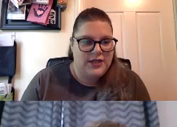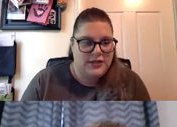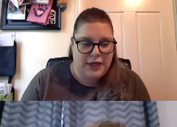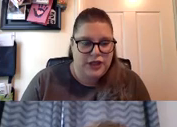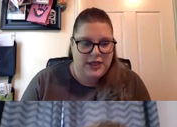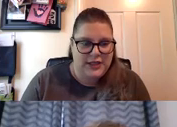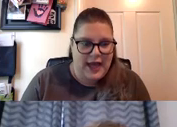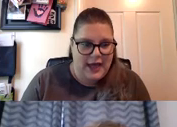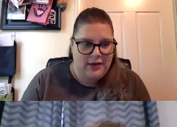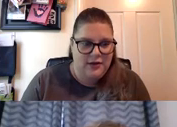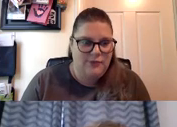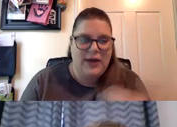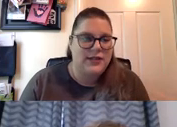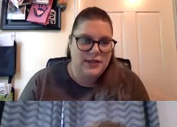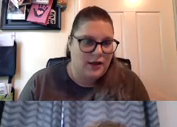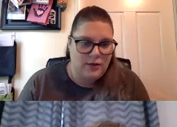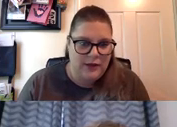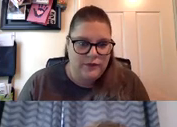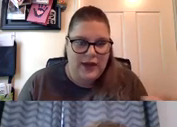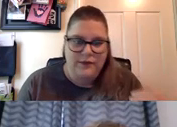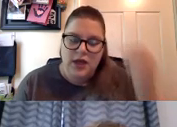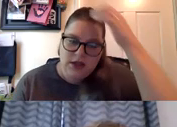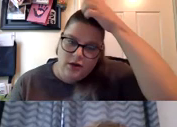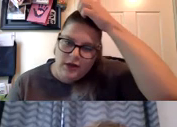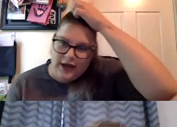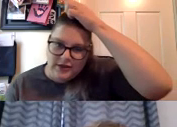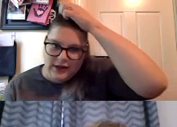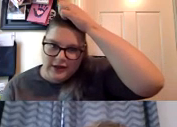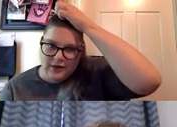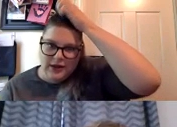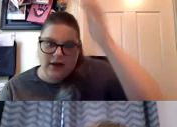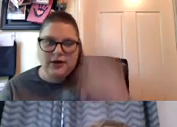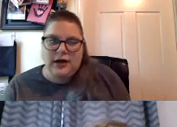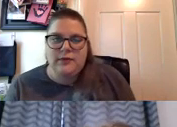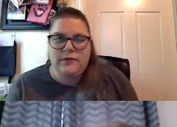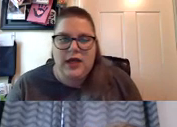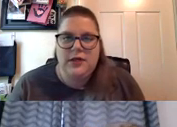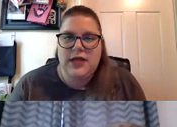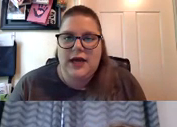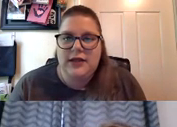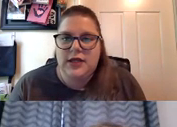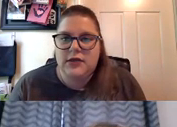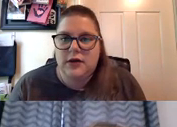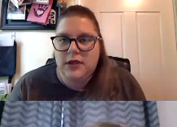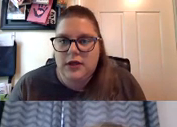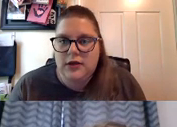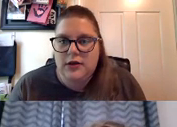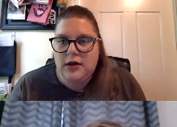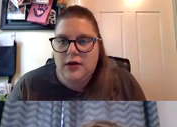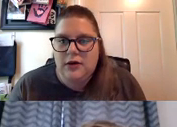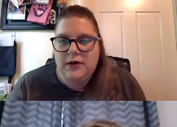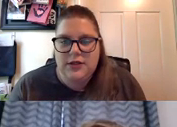where it says section as a tag, mine said document, right? So yeah, so I like the way that Amy's highlights here. So I'm